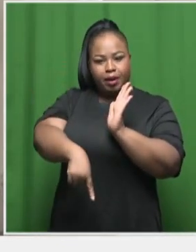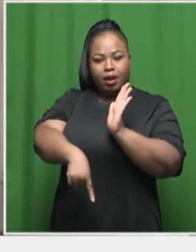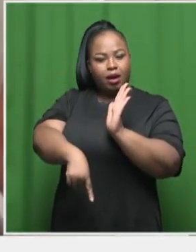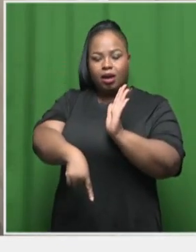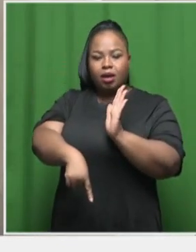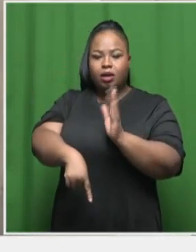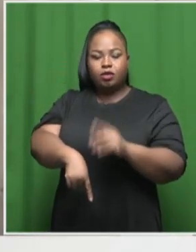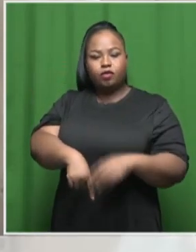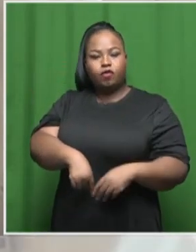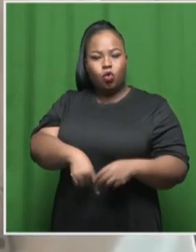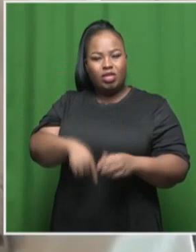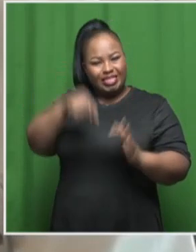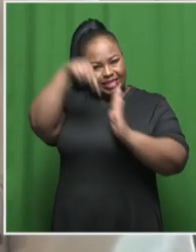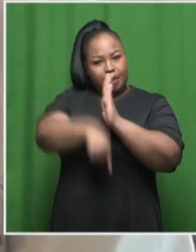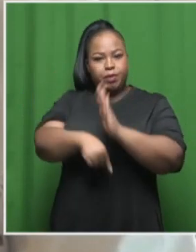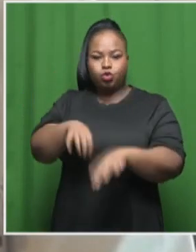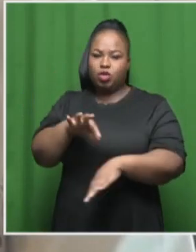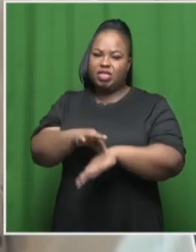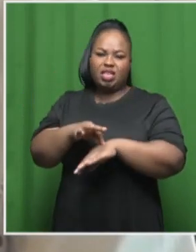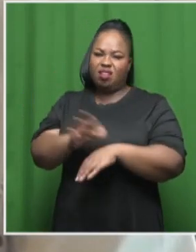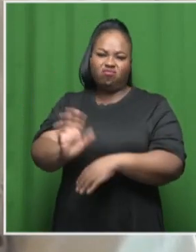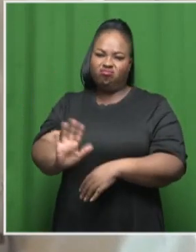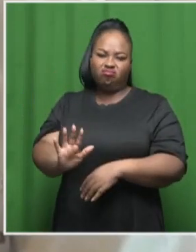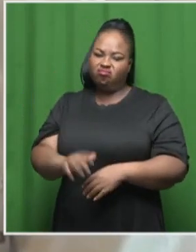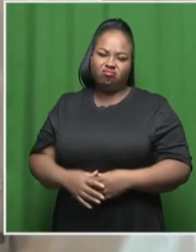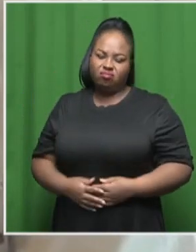fourth membrane of the skin. So it's